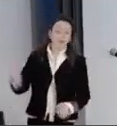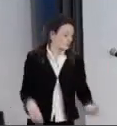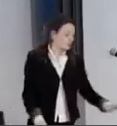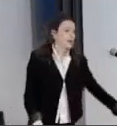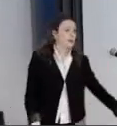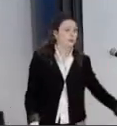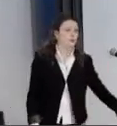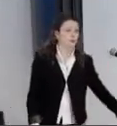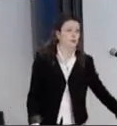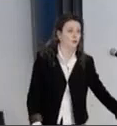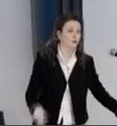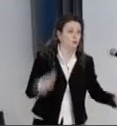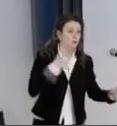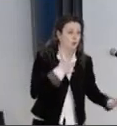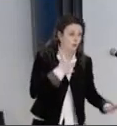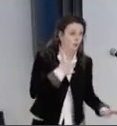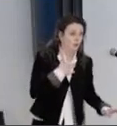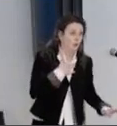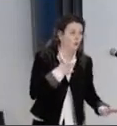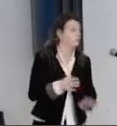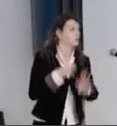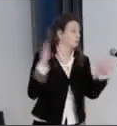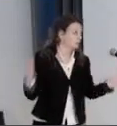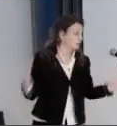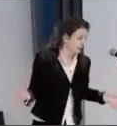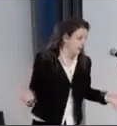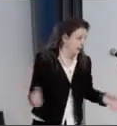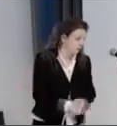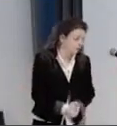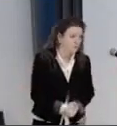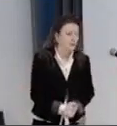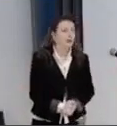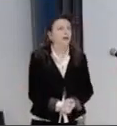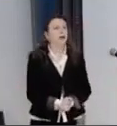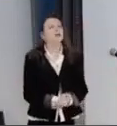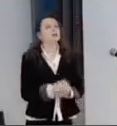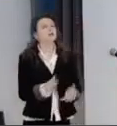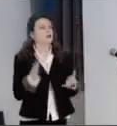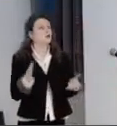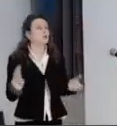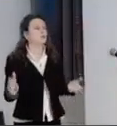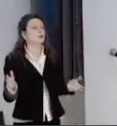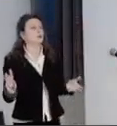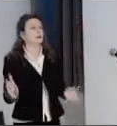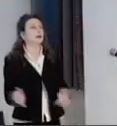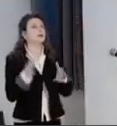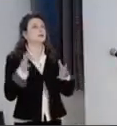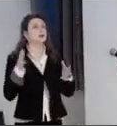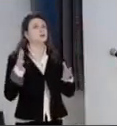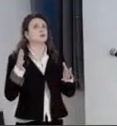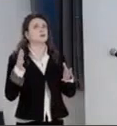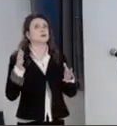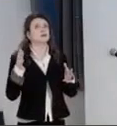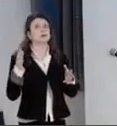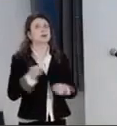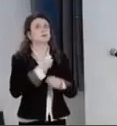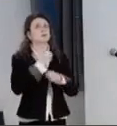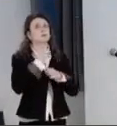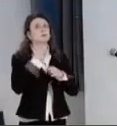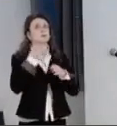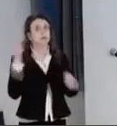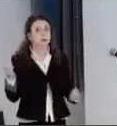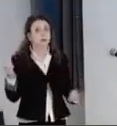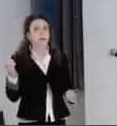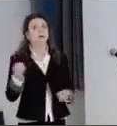And even if this case were to fail, which I would be heartbroken about, but it can happen, it's in general the case that